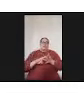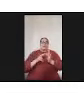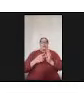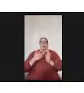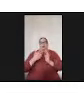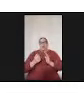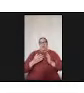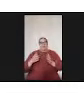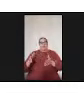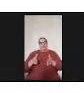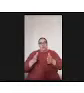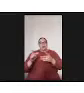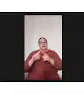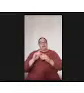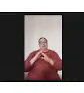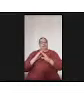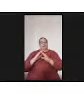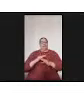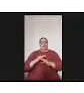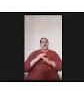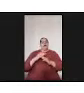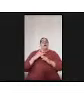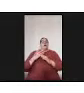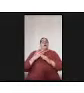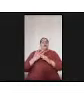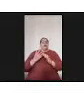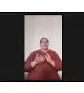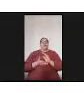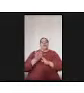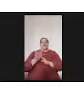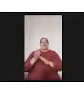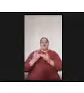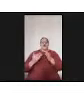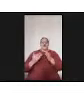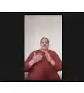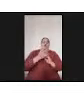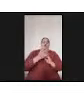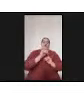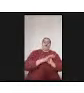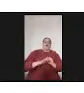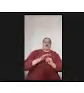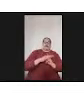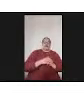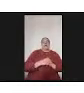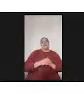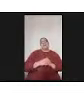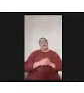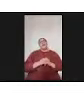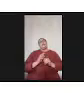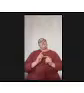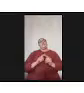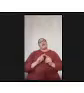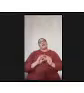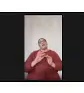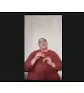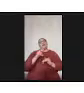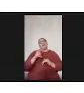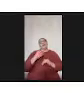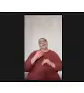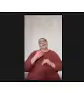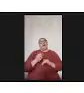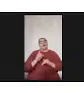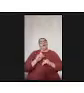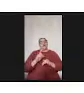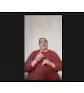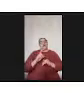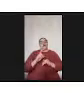preventing the smoke going into those areas. Then you have the